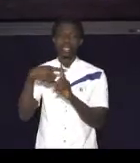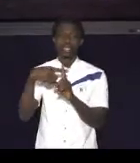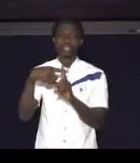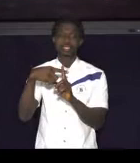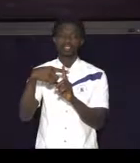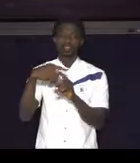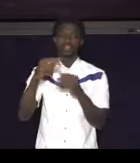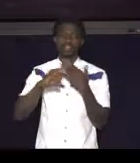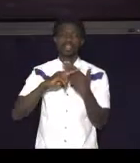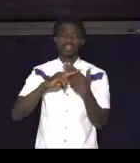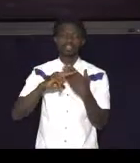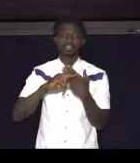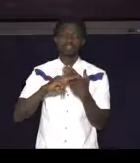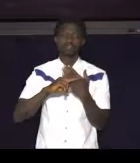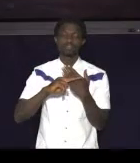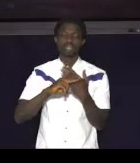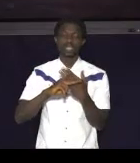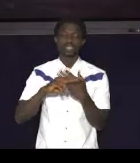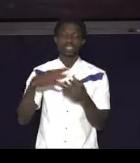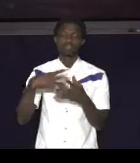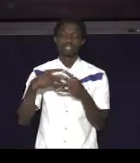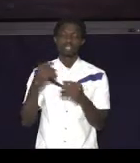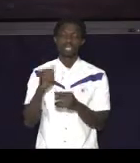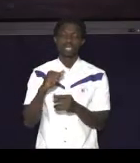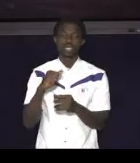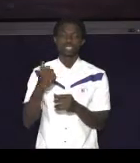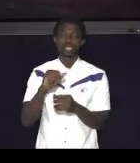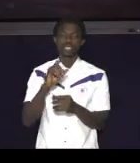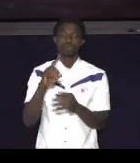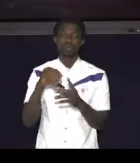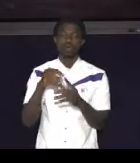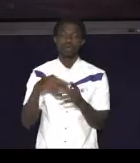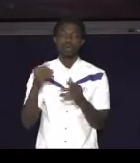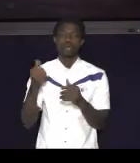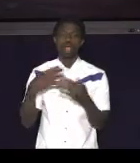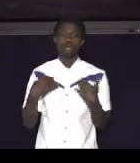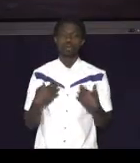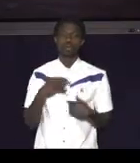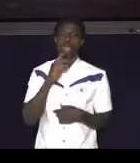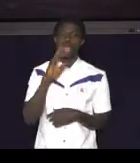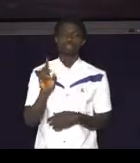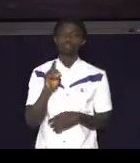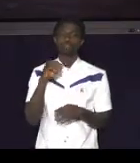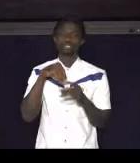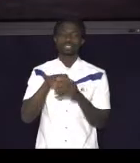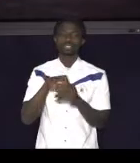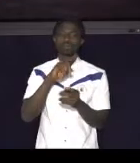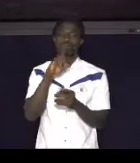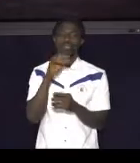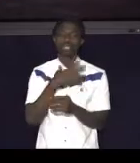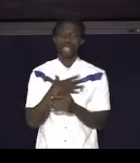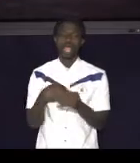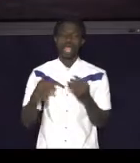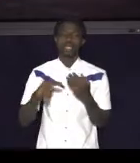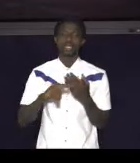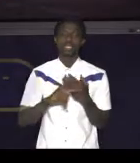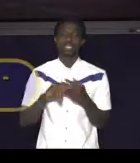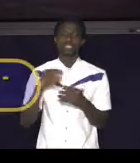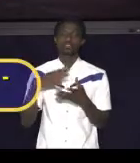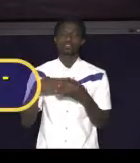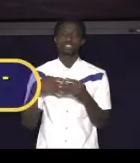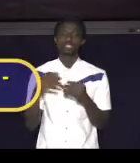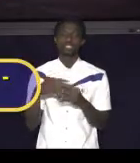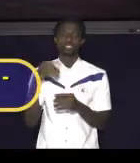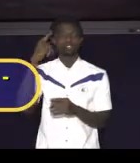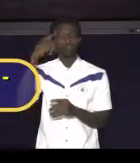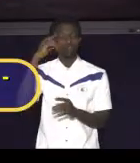sentences. Any, anyone, or anybody are used in questions and negative